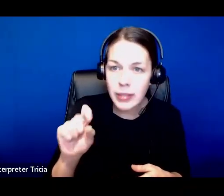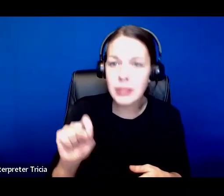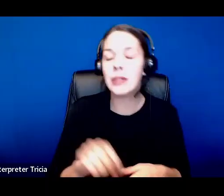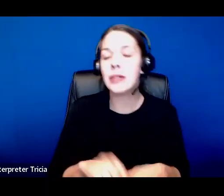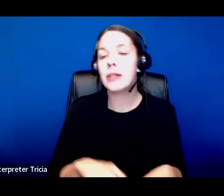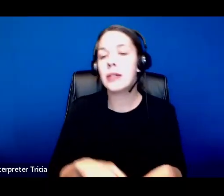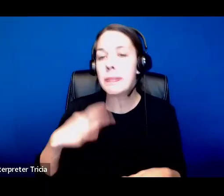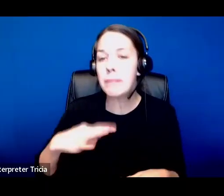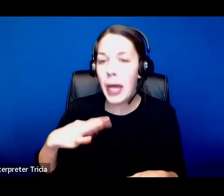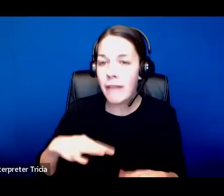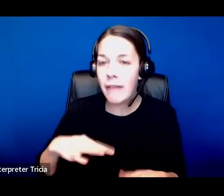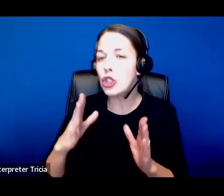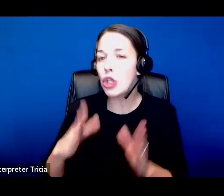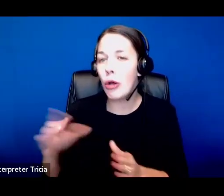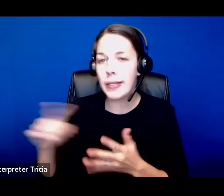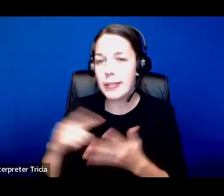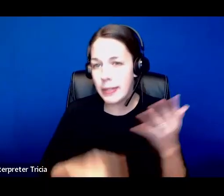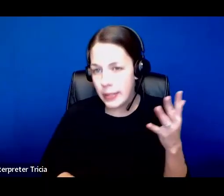beneficiary designations, those